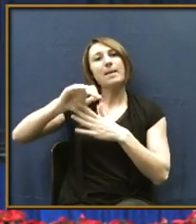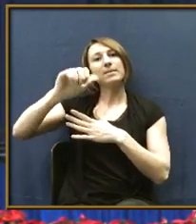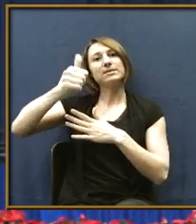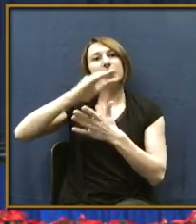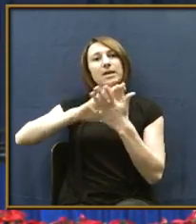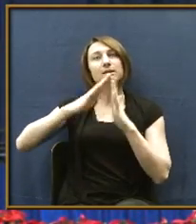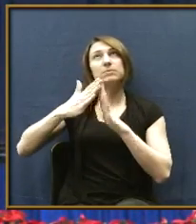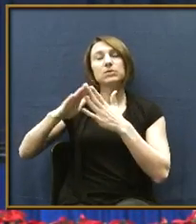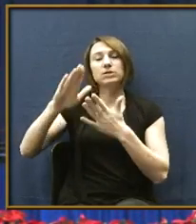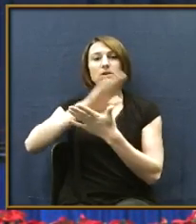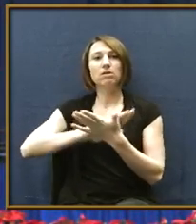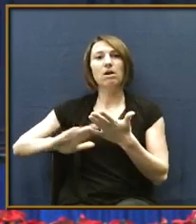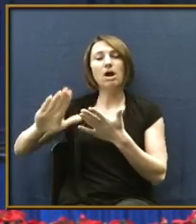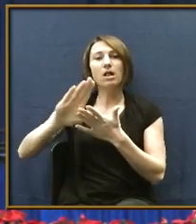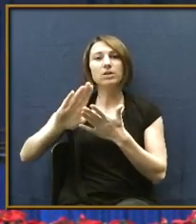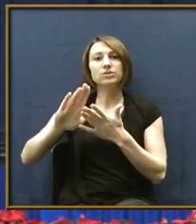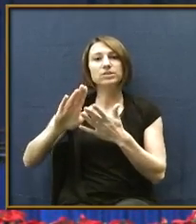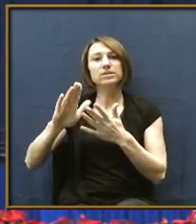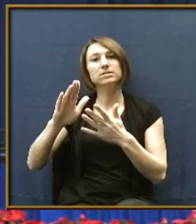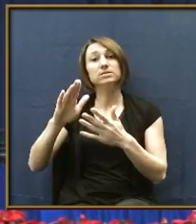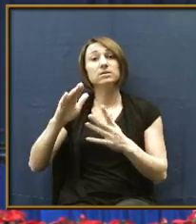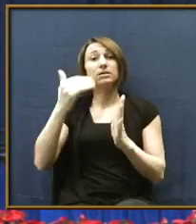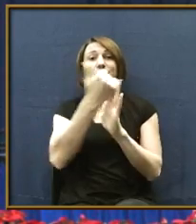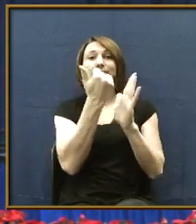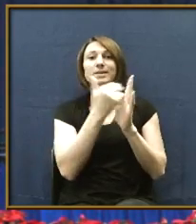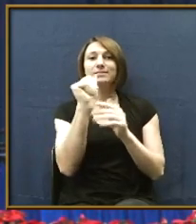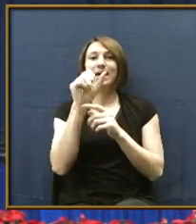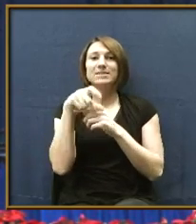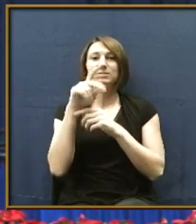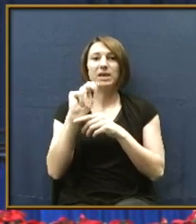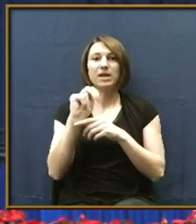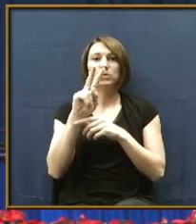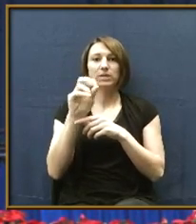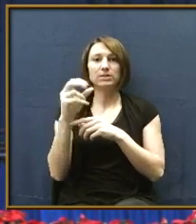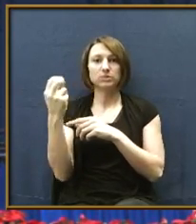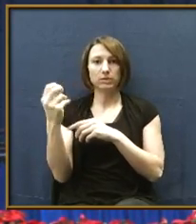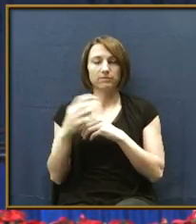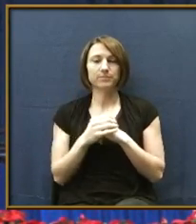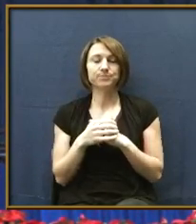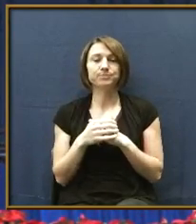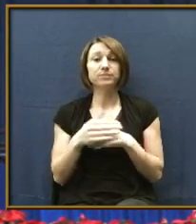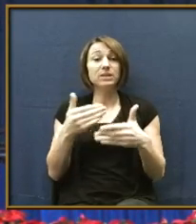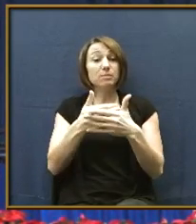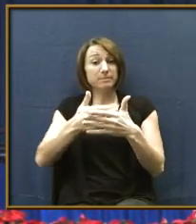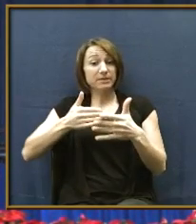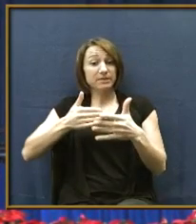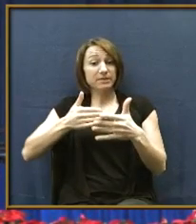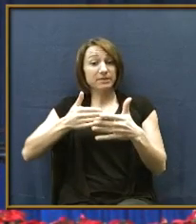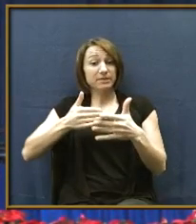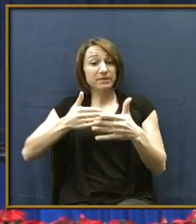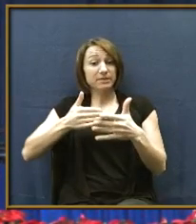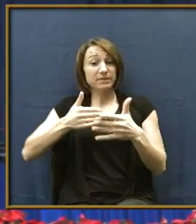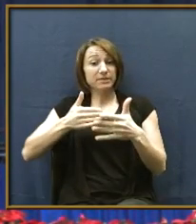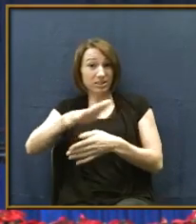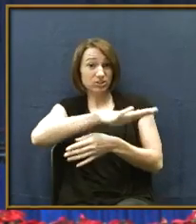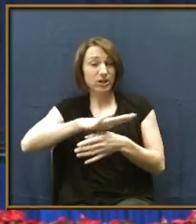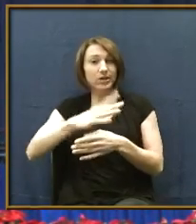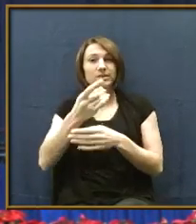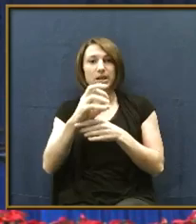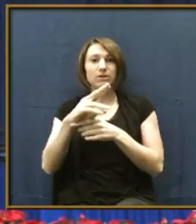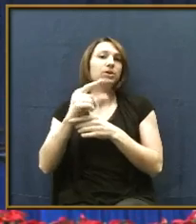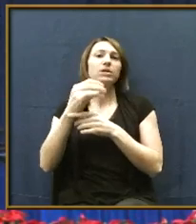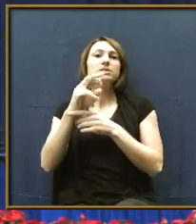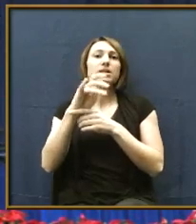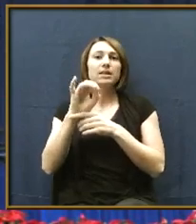Aspen Institute in 2012. Prior to joining the college ranks, Dr. Gonzalez had